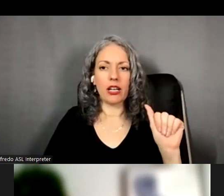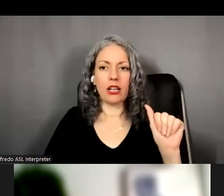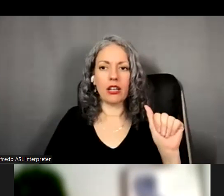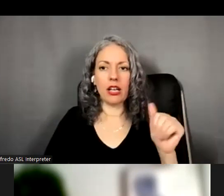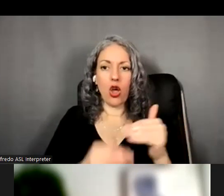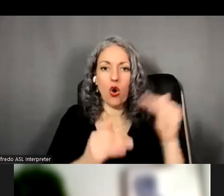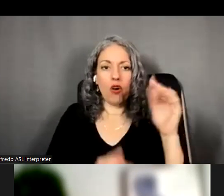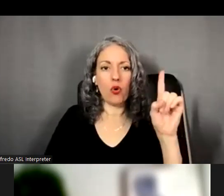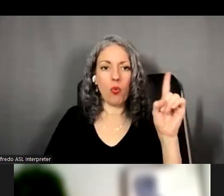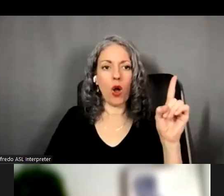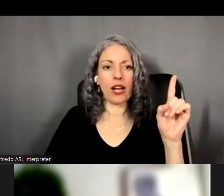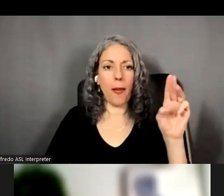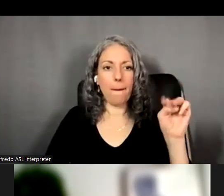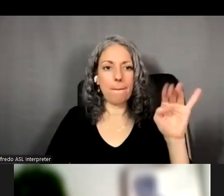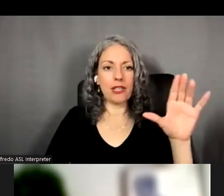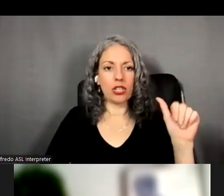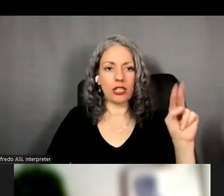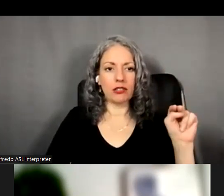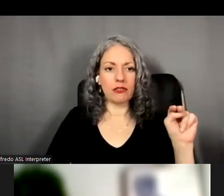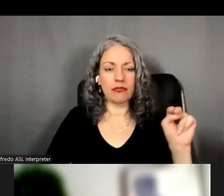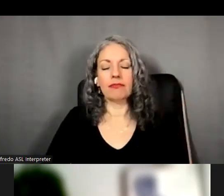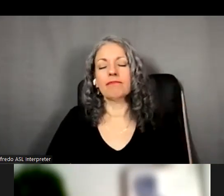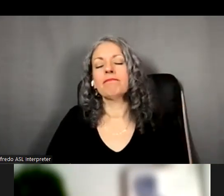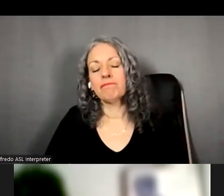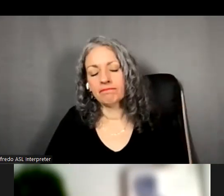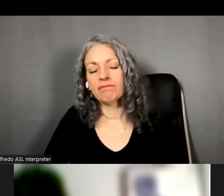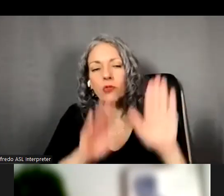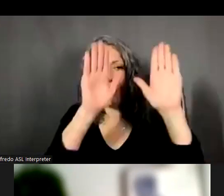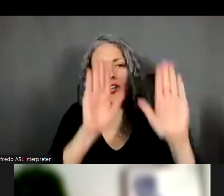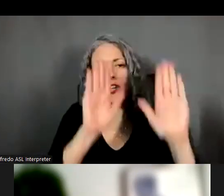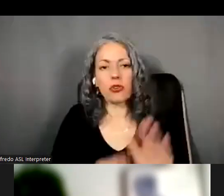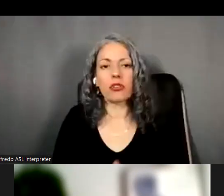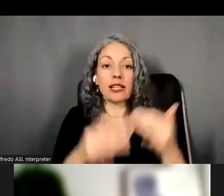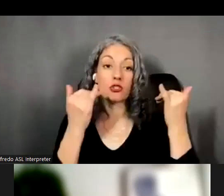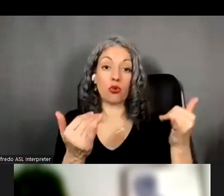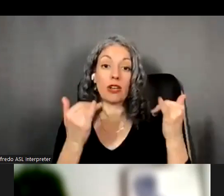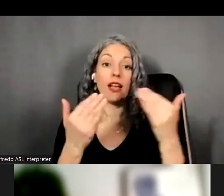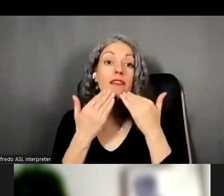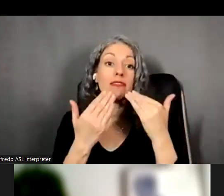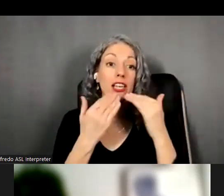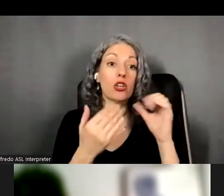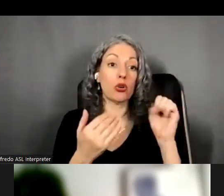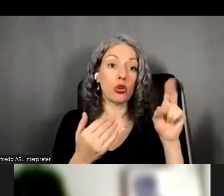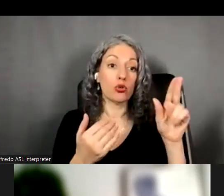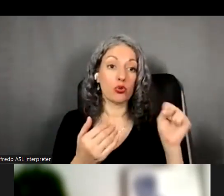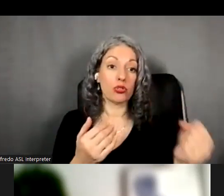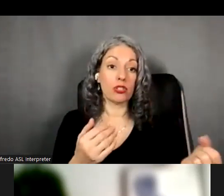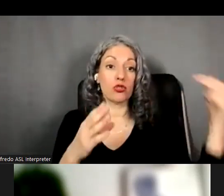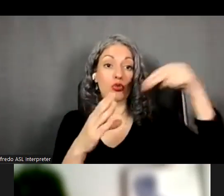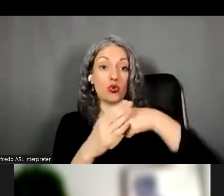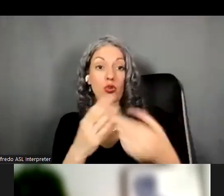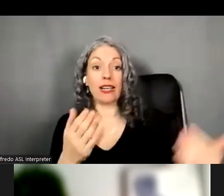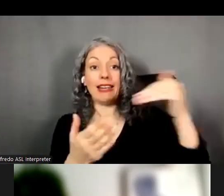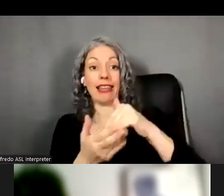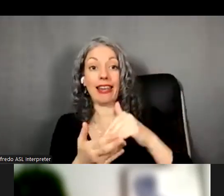$1 million. Okay, a little over $1 million. Okay, that's right. Great. So now, thank you, Susan, for joining us again. We'd be happy to